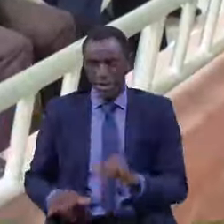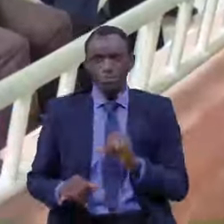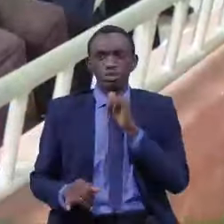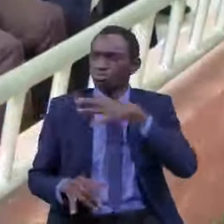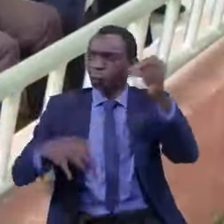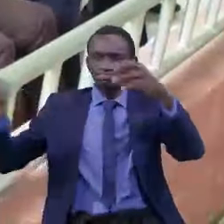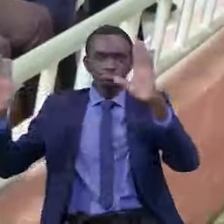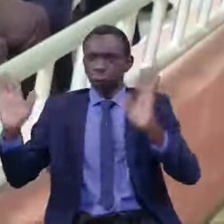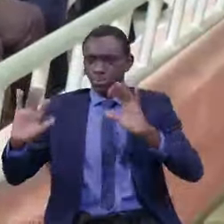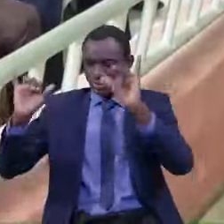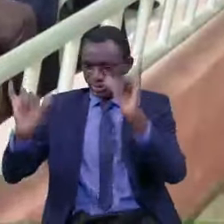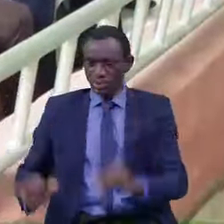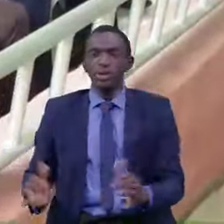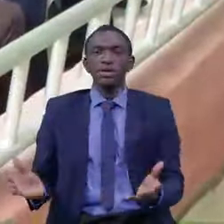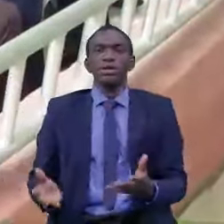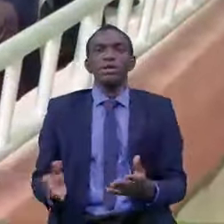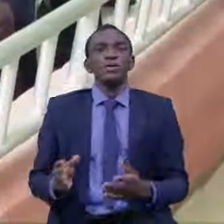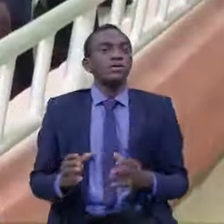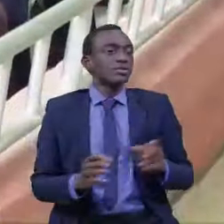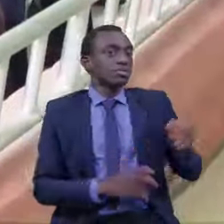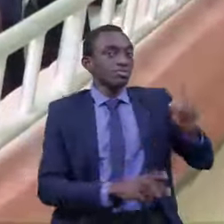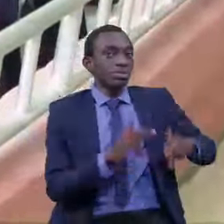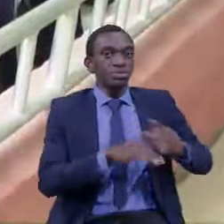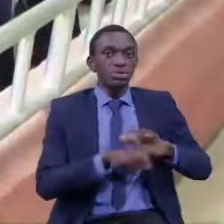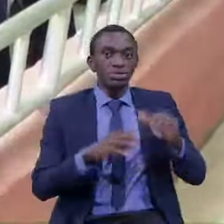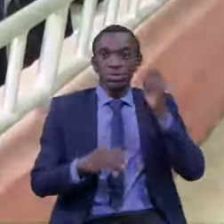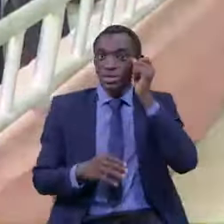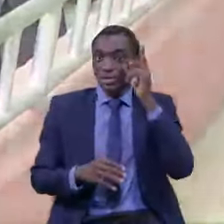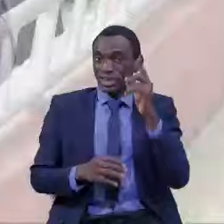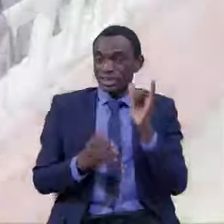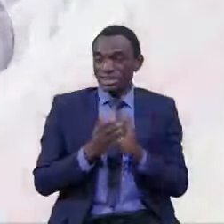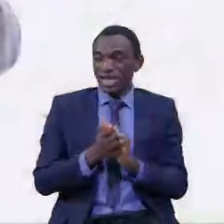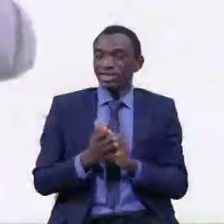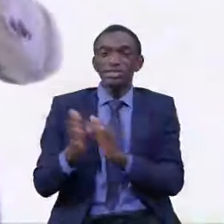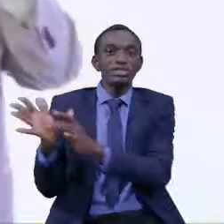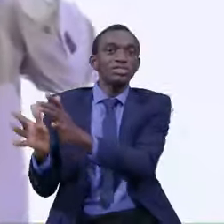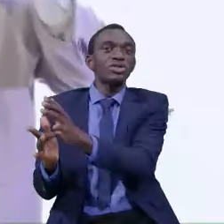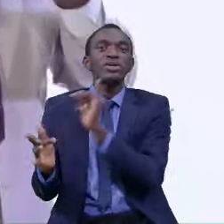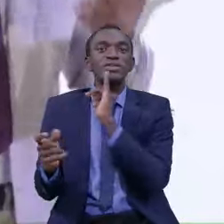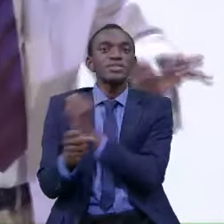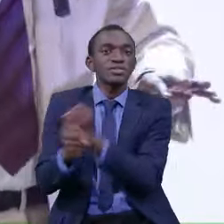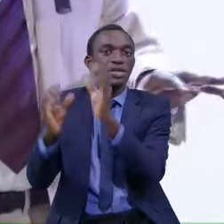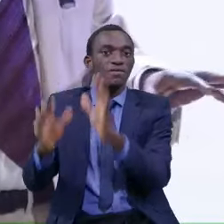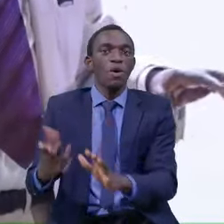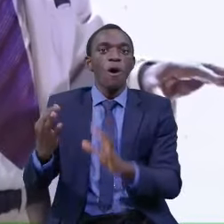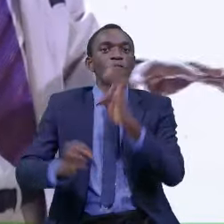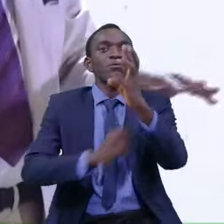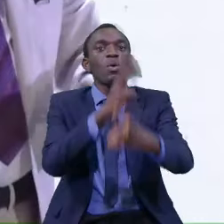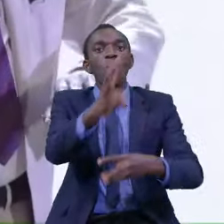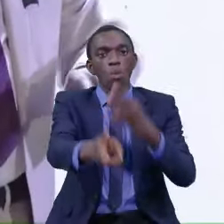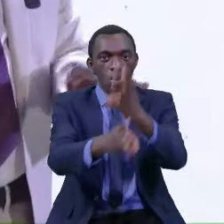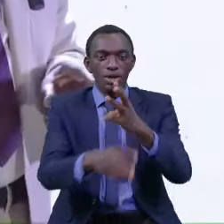Savior of the world. Of the world. Of the world. They wanted to make him